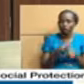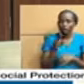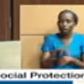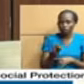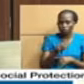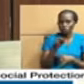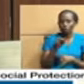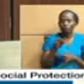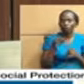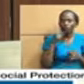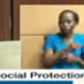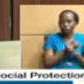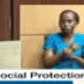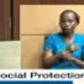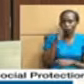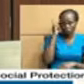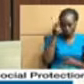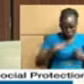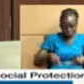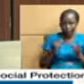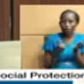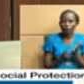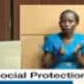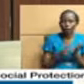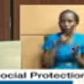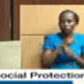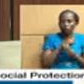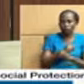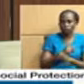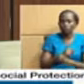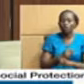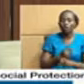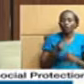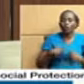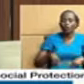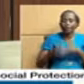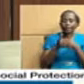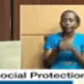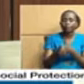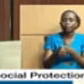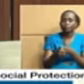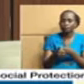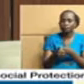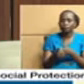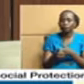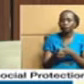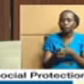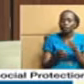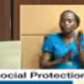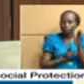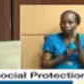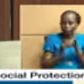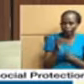Protection Policy, we as Uganda Parliamentary Forum on Social Protection, we are spearheading the